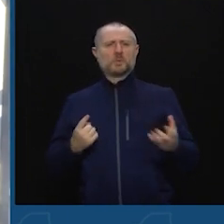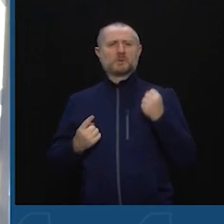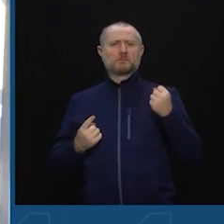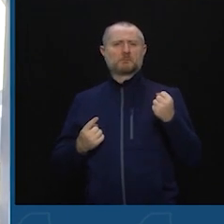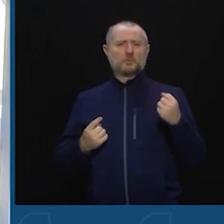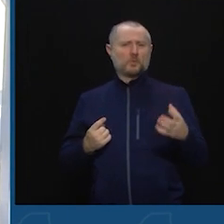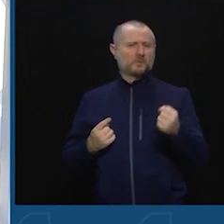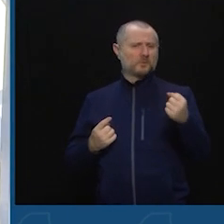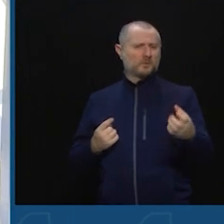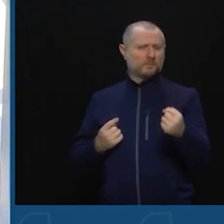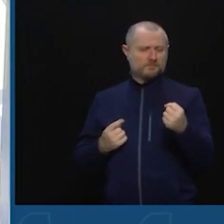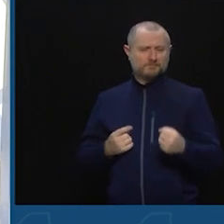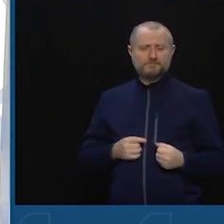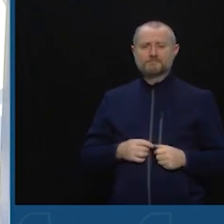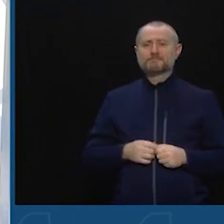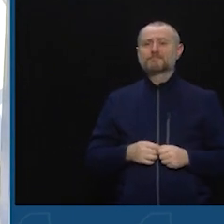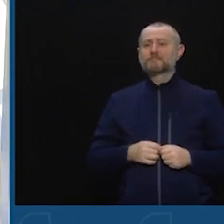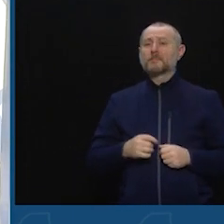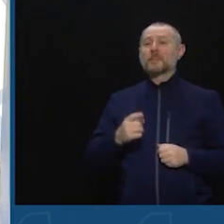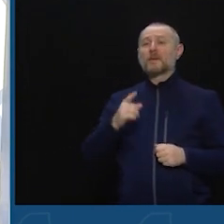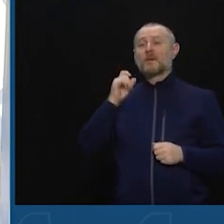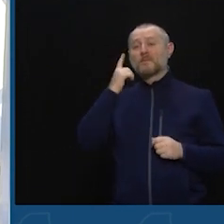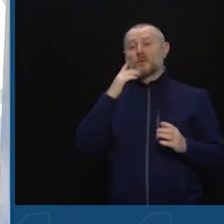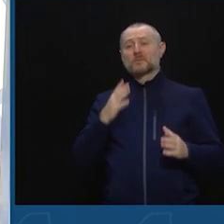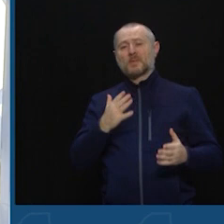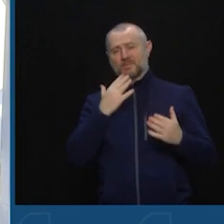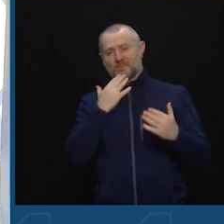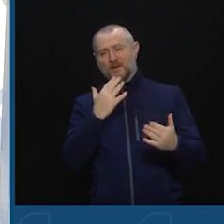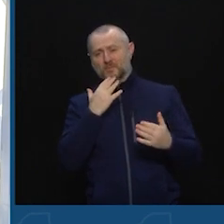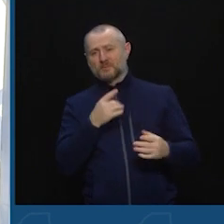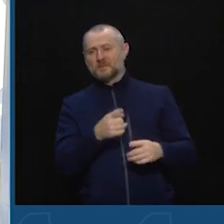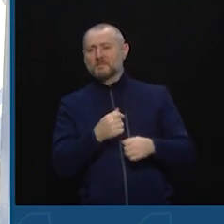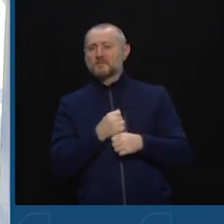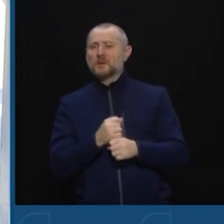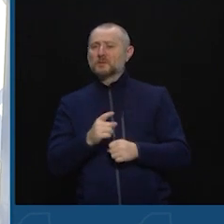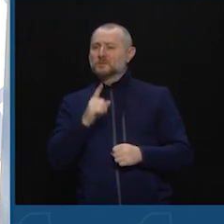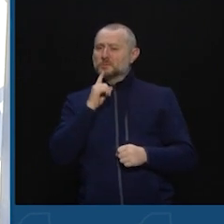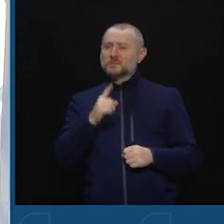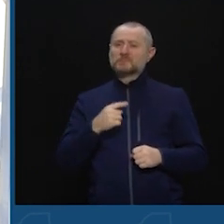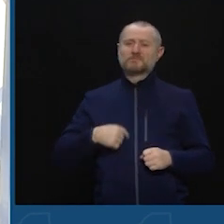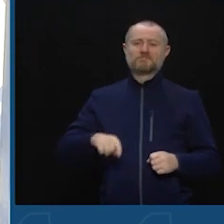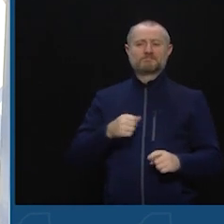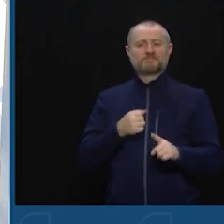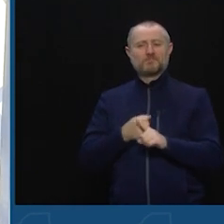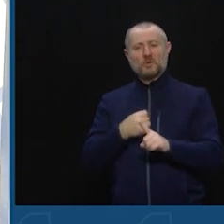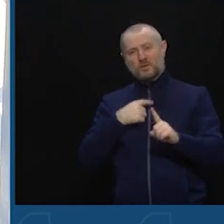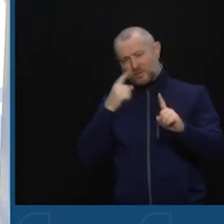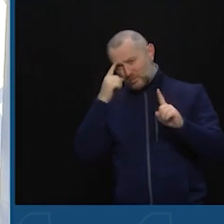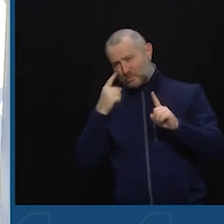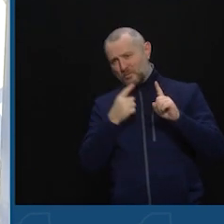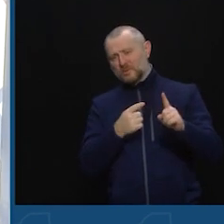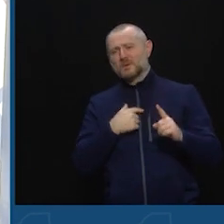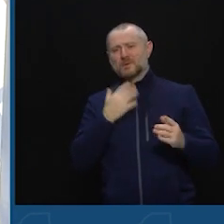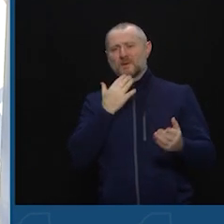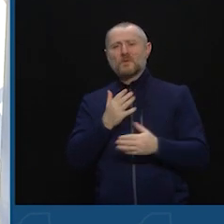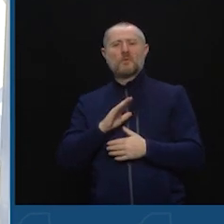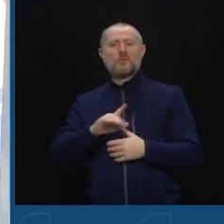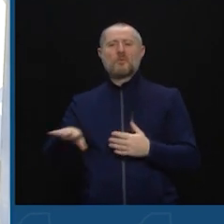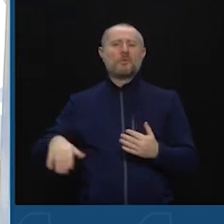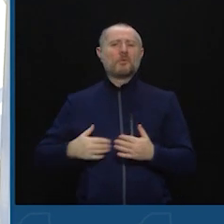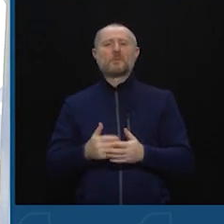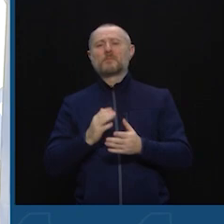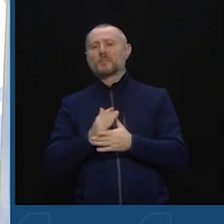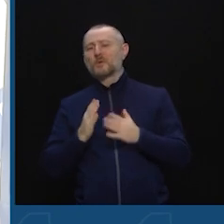And so, Governor, I thank you for ensuring that we reach this goal, and I thank all of the partners who are part